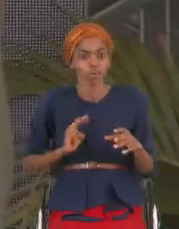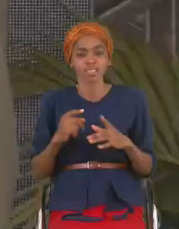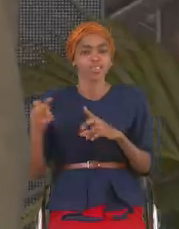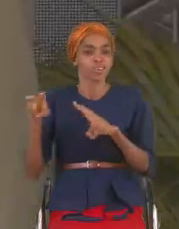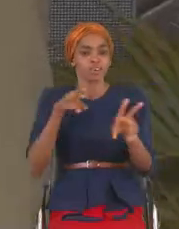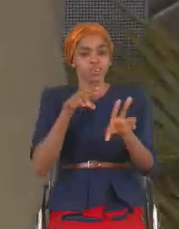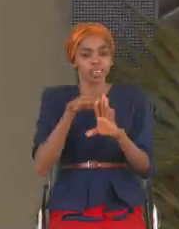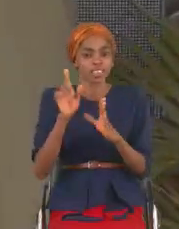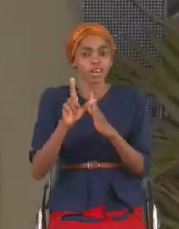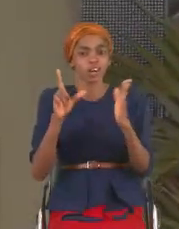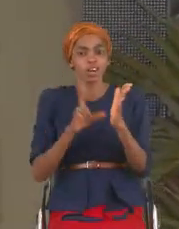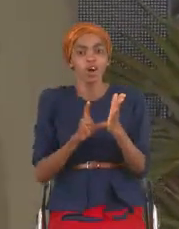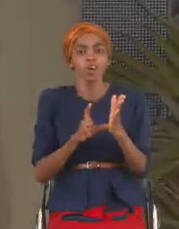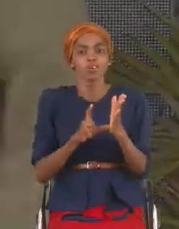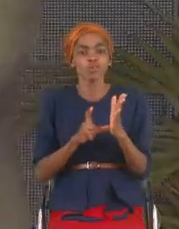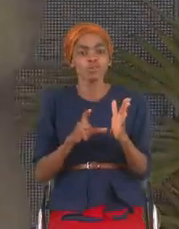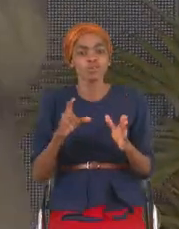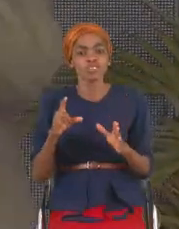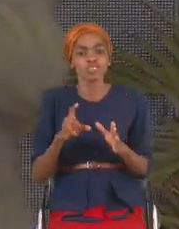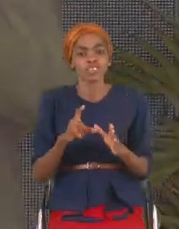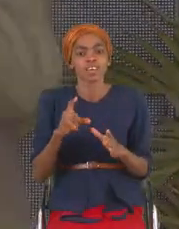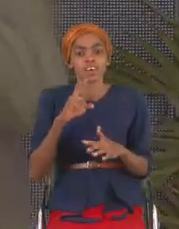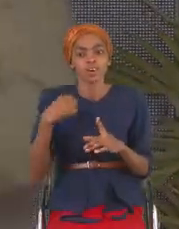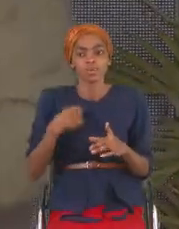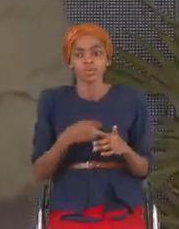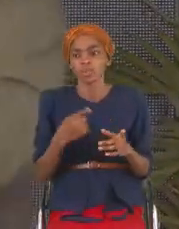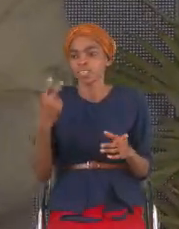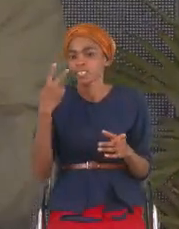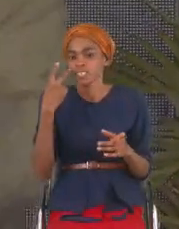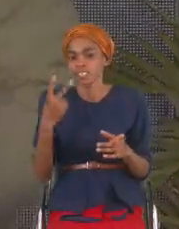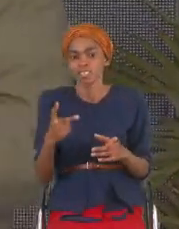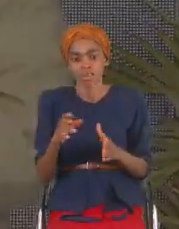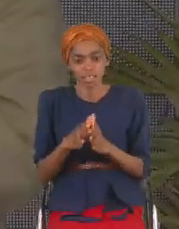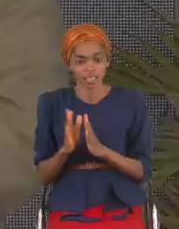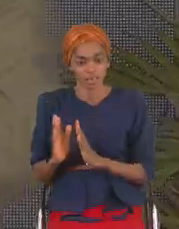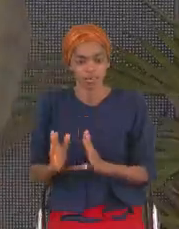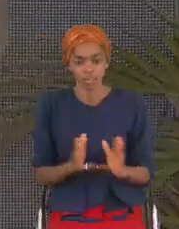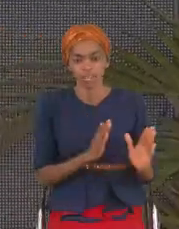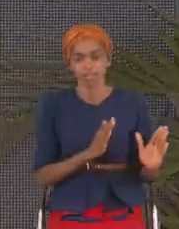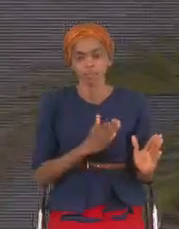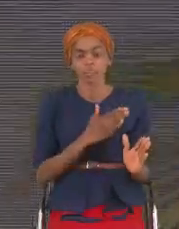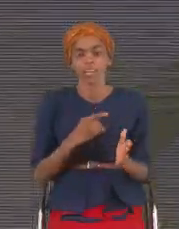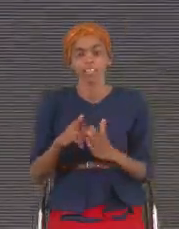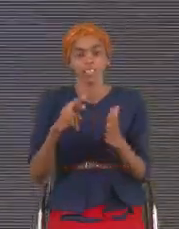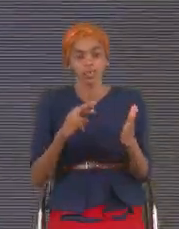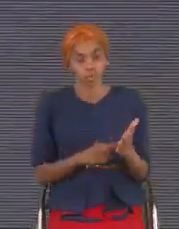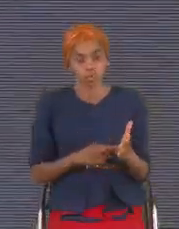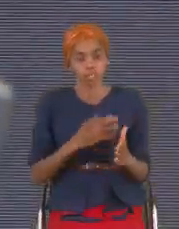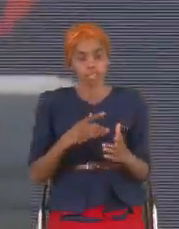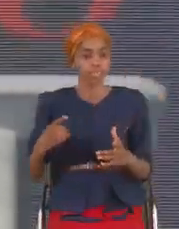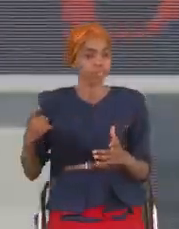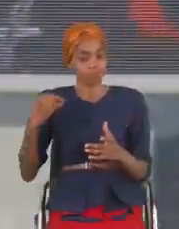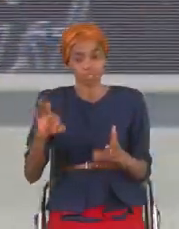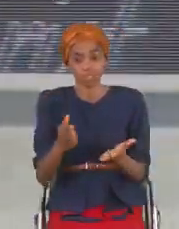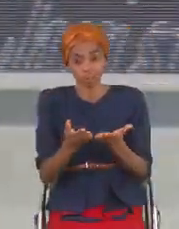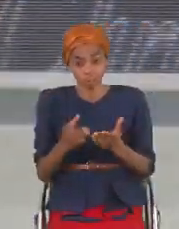look at the word. We look at the order. We look at the demand of the Lord, and then we follow, and